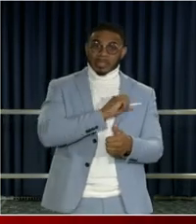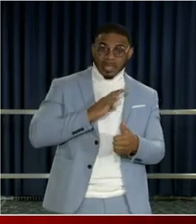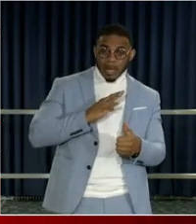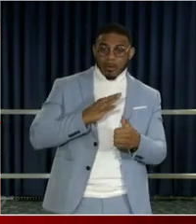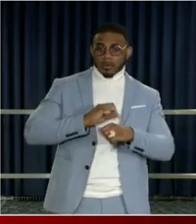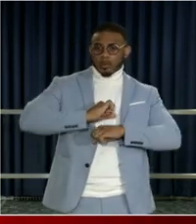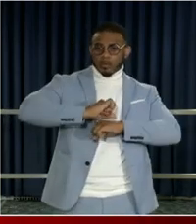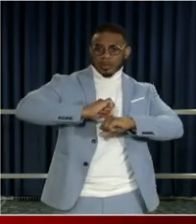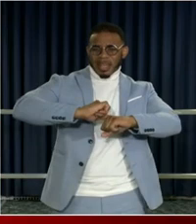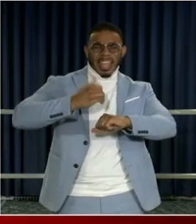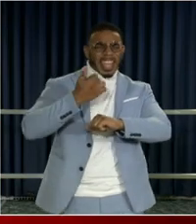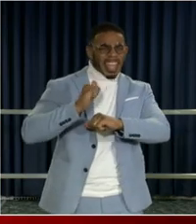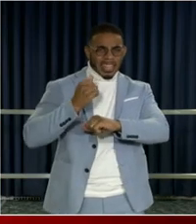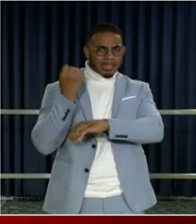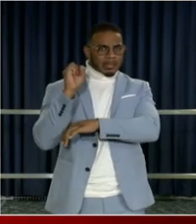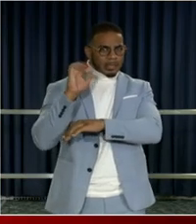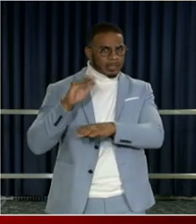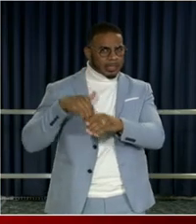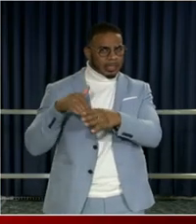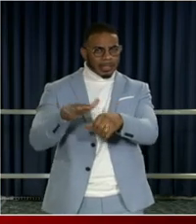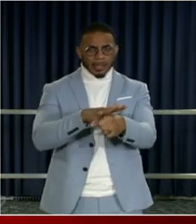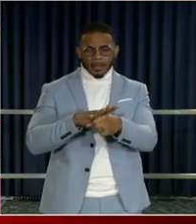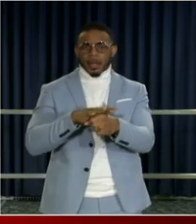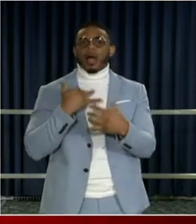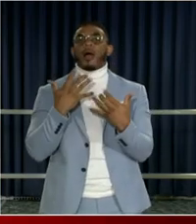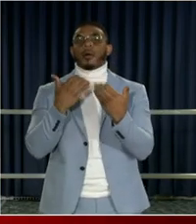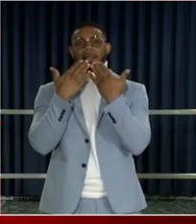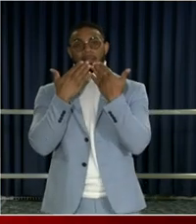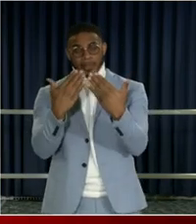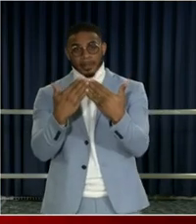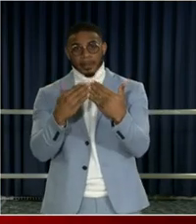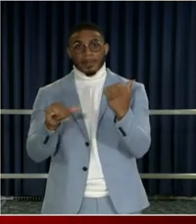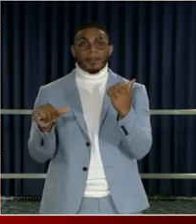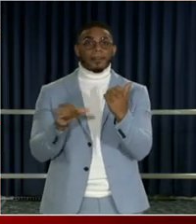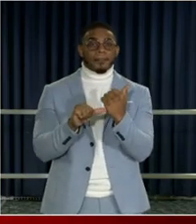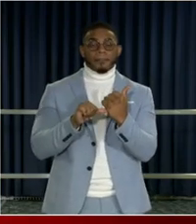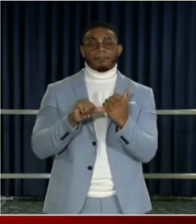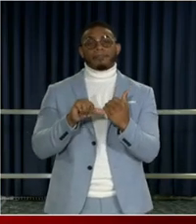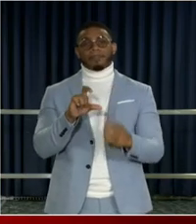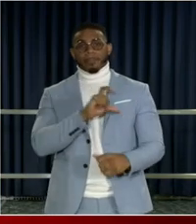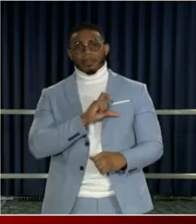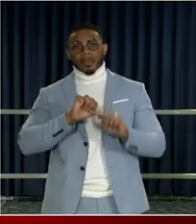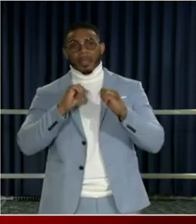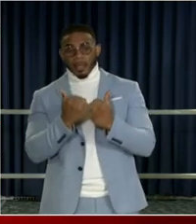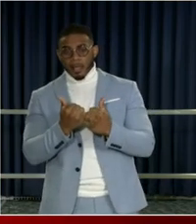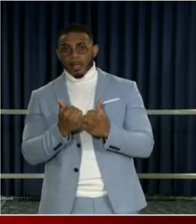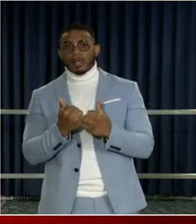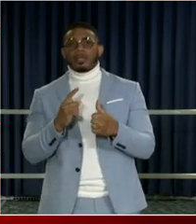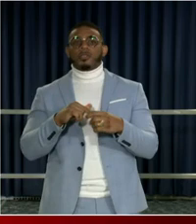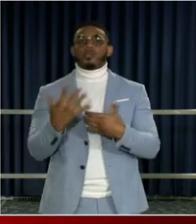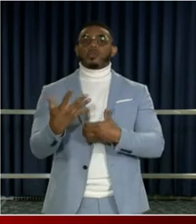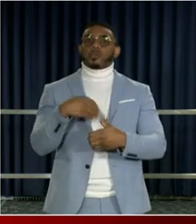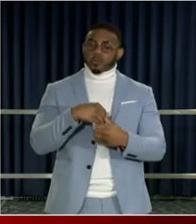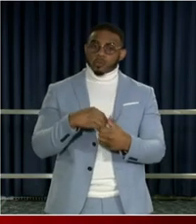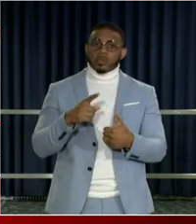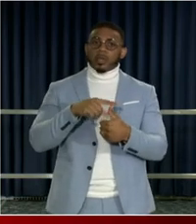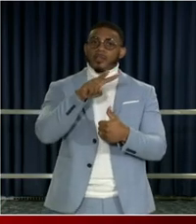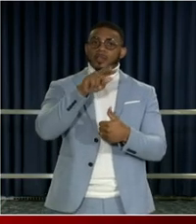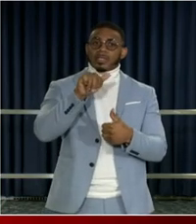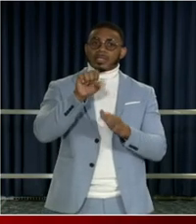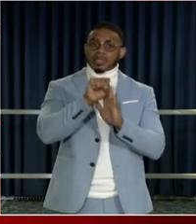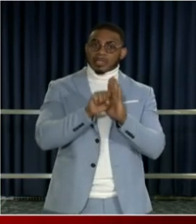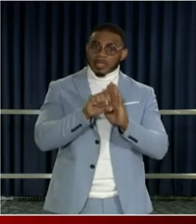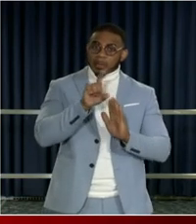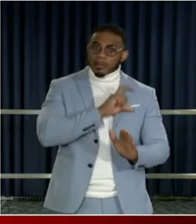push back any demonstrators in the area. I would like to thank the assisting law enforcement agencies, to include Virginia